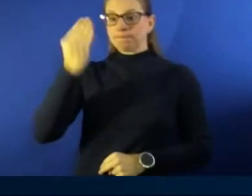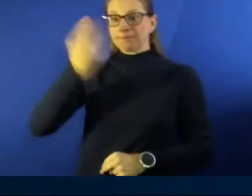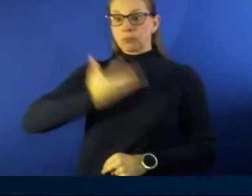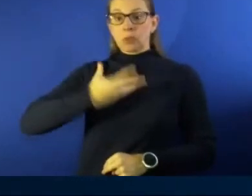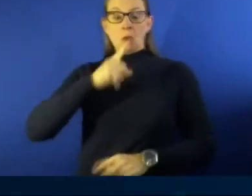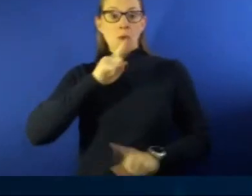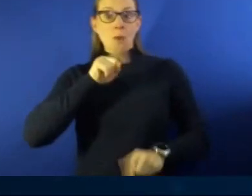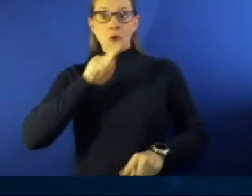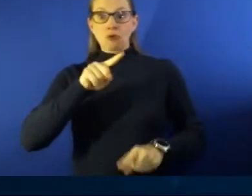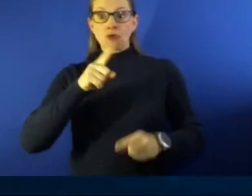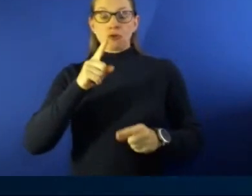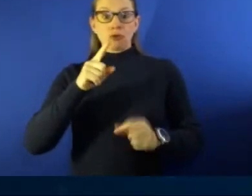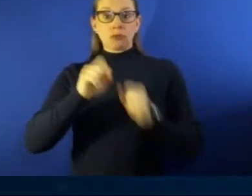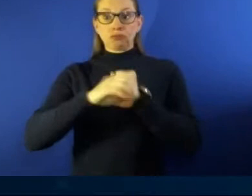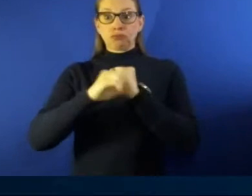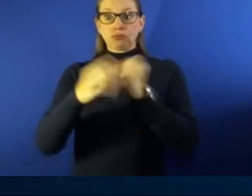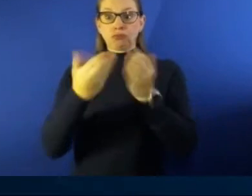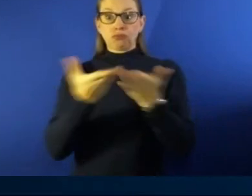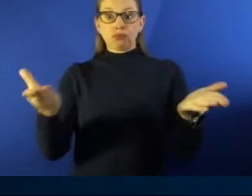today?